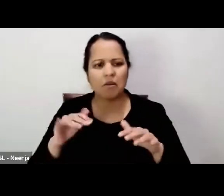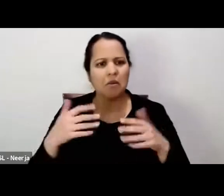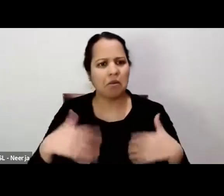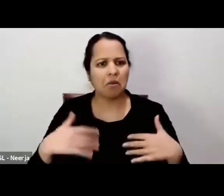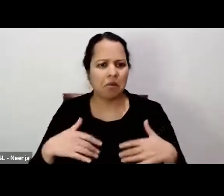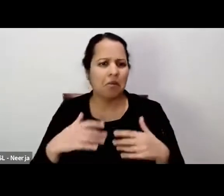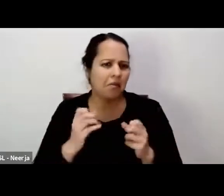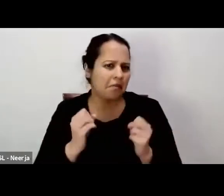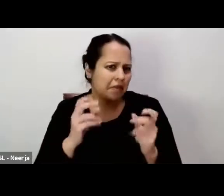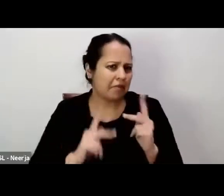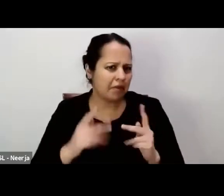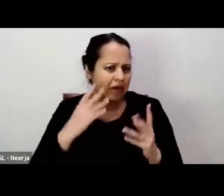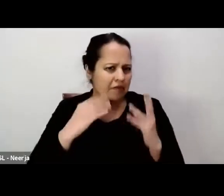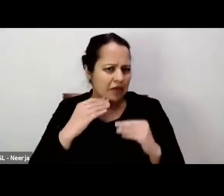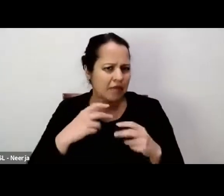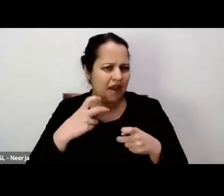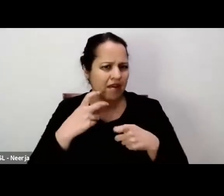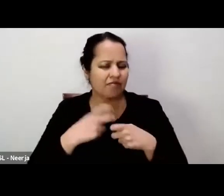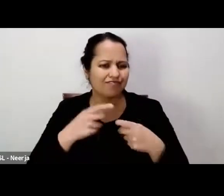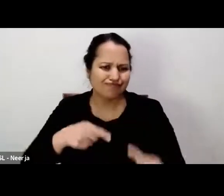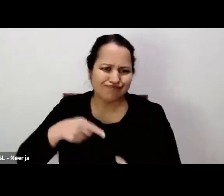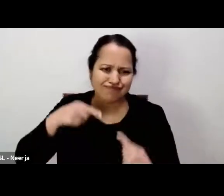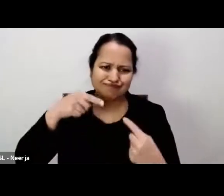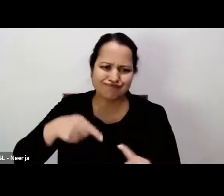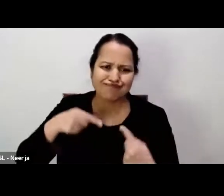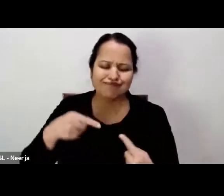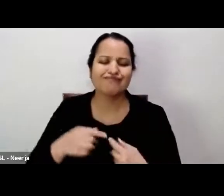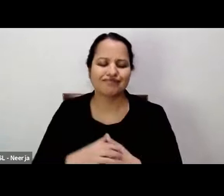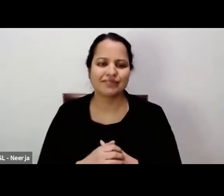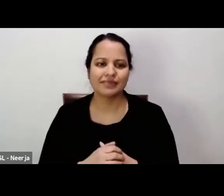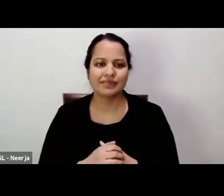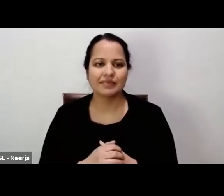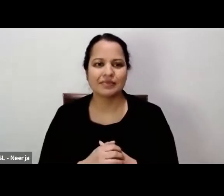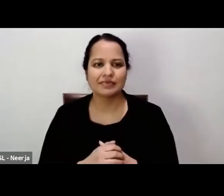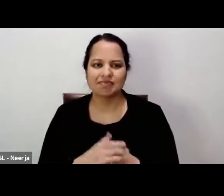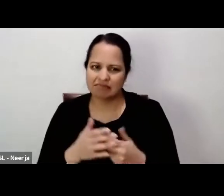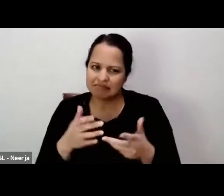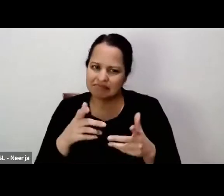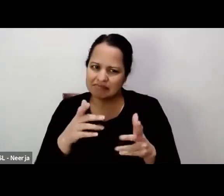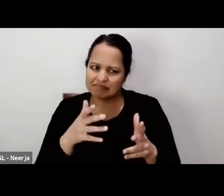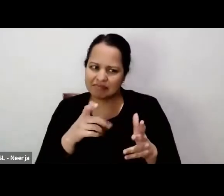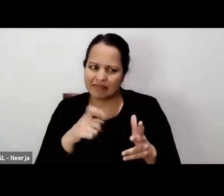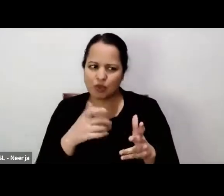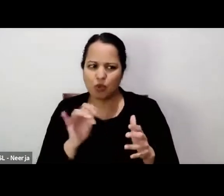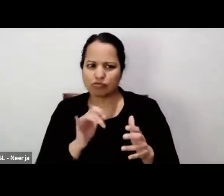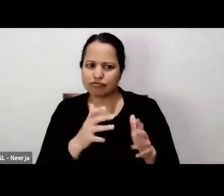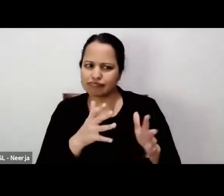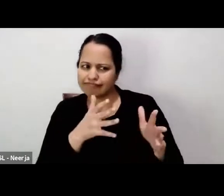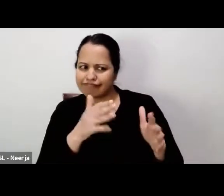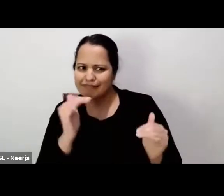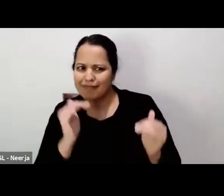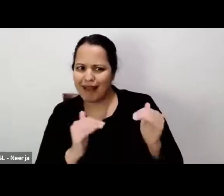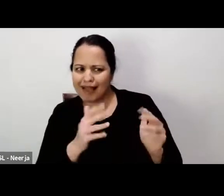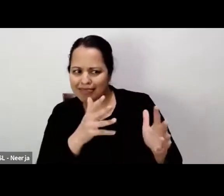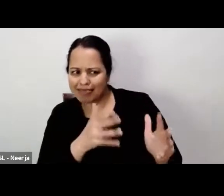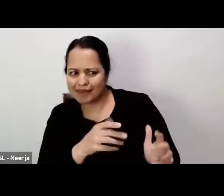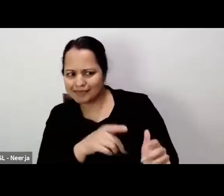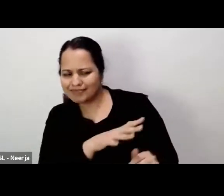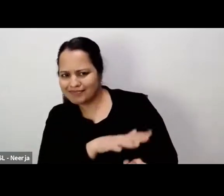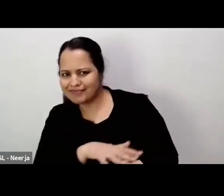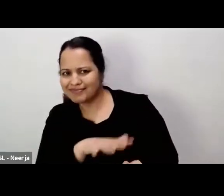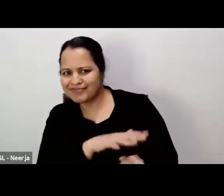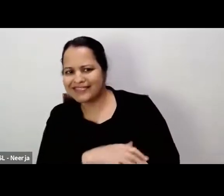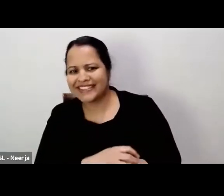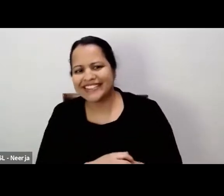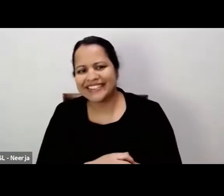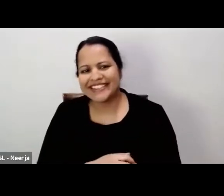any other number of struggles that people are facing. We've also got to let people have their space. Speaking of letting